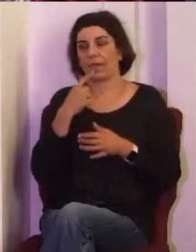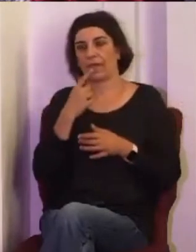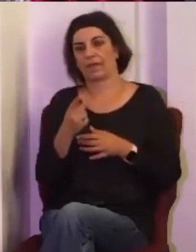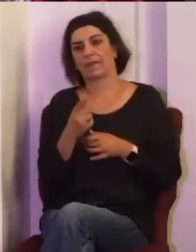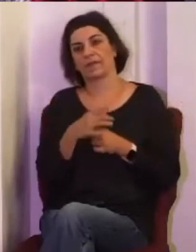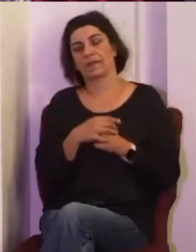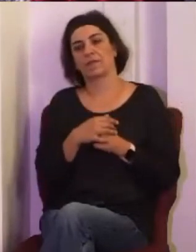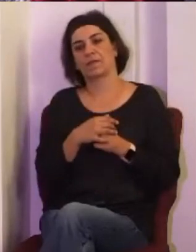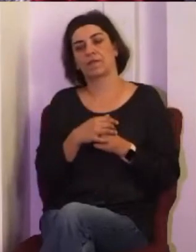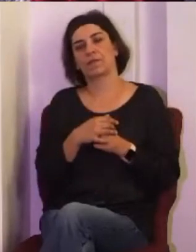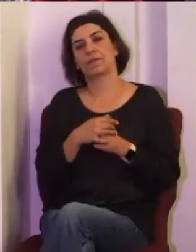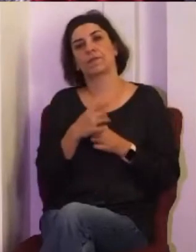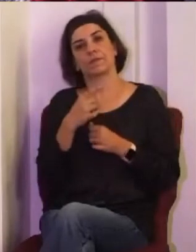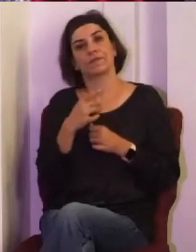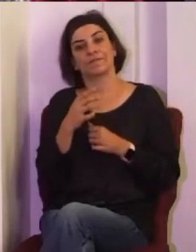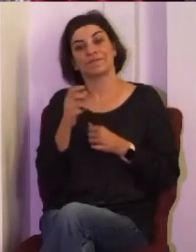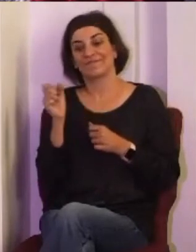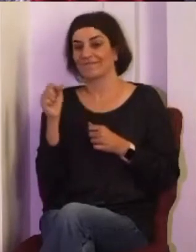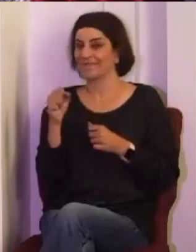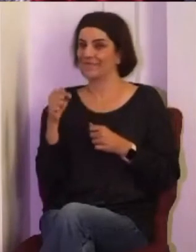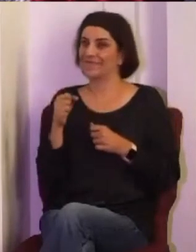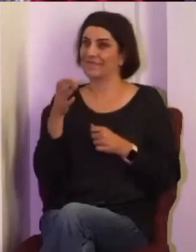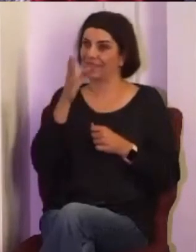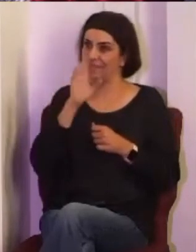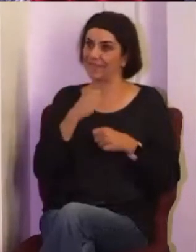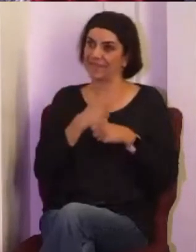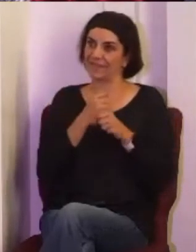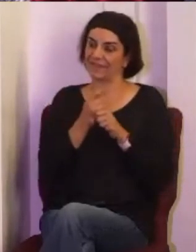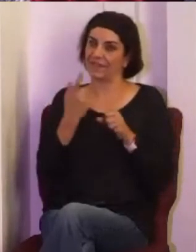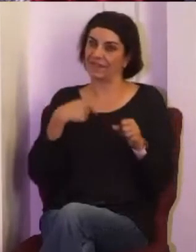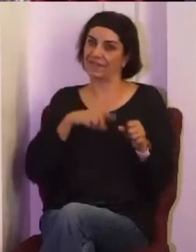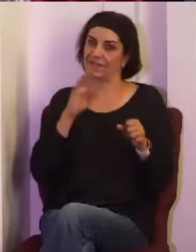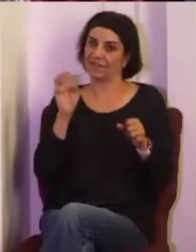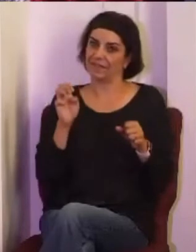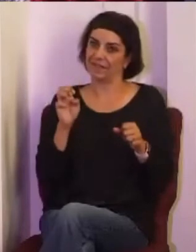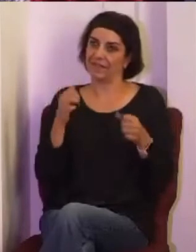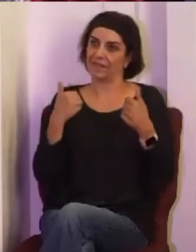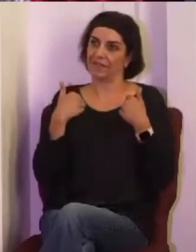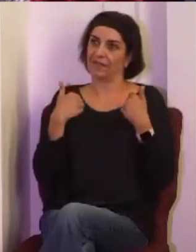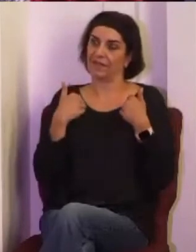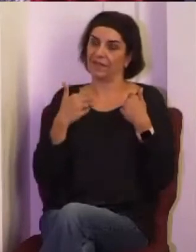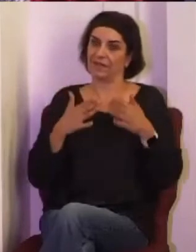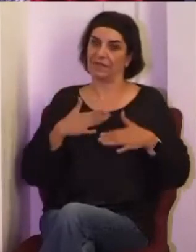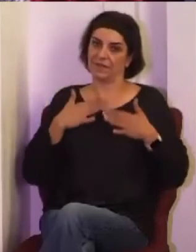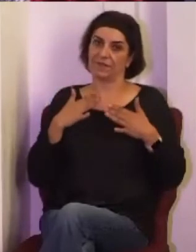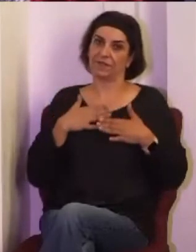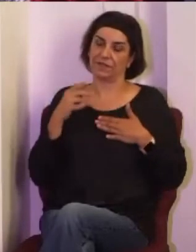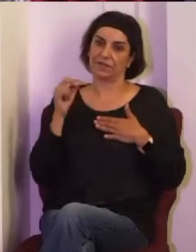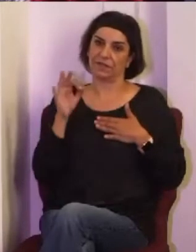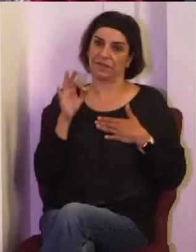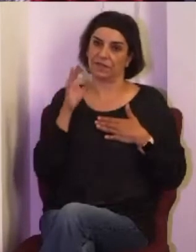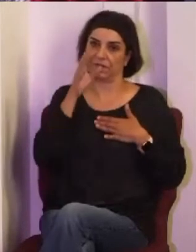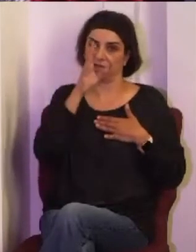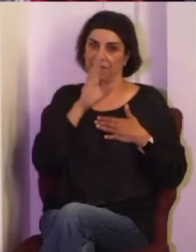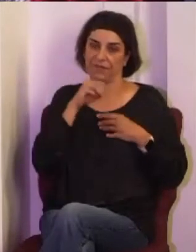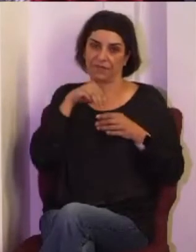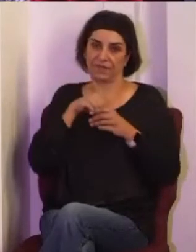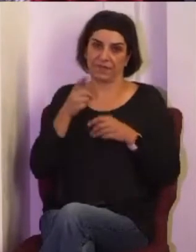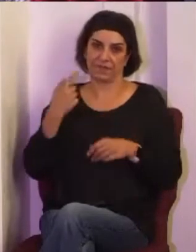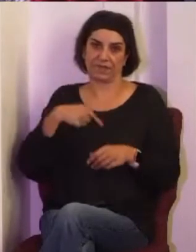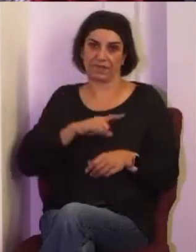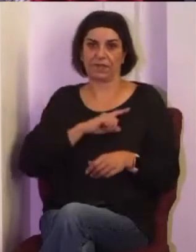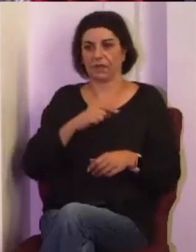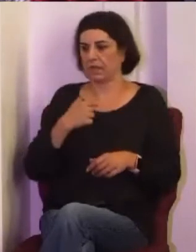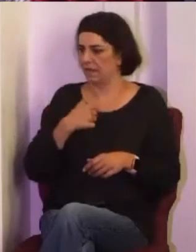said, why, yes, this is who God created us to be. And we have the joy of God in us. And I'm not going to